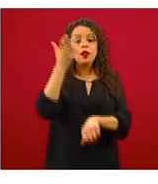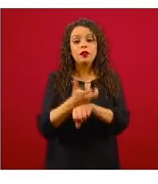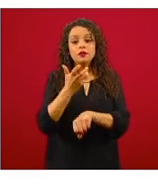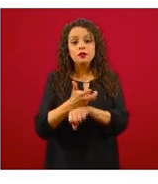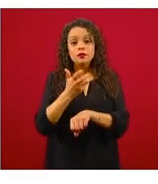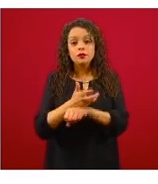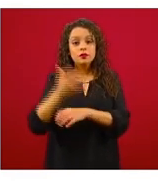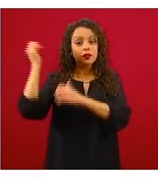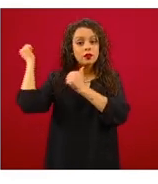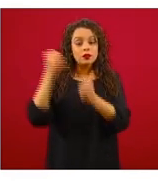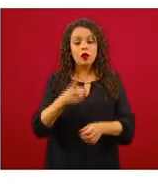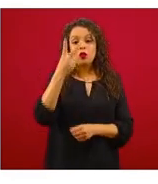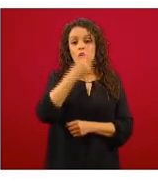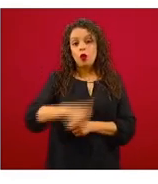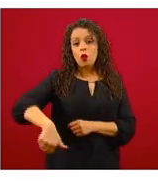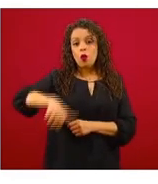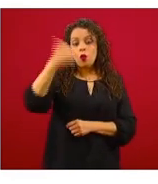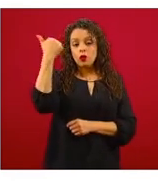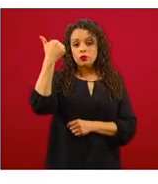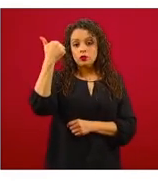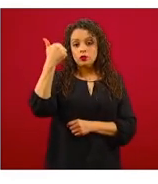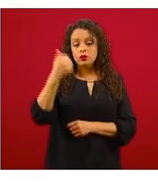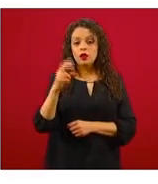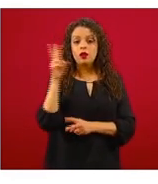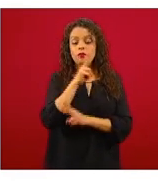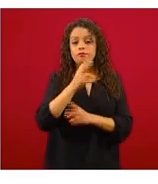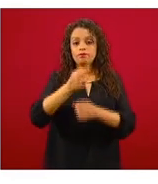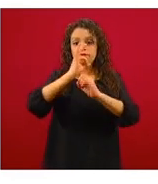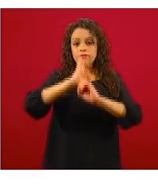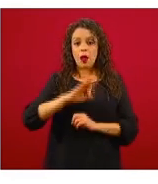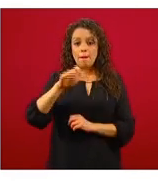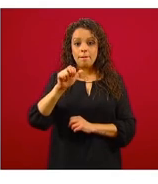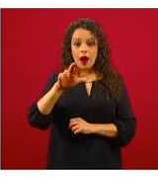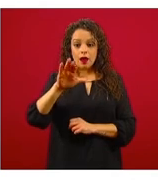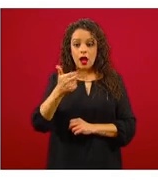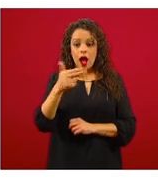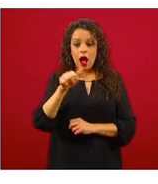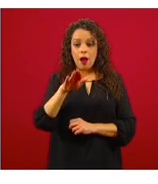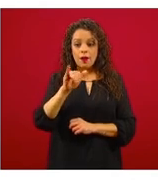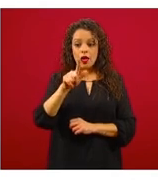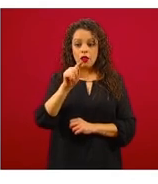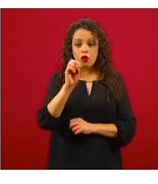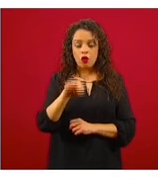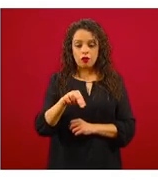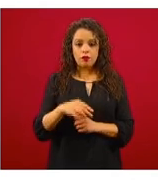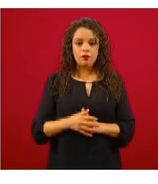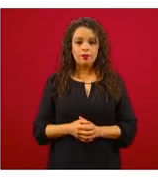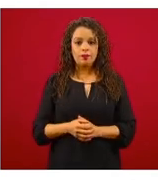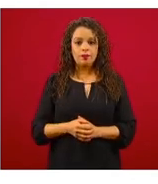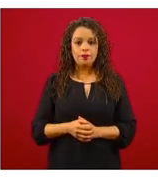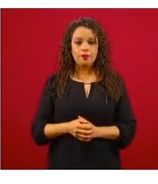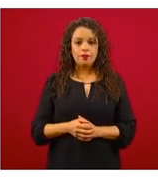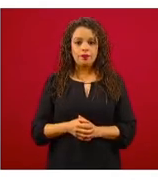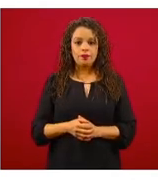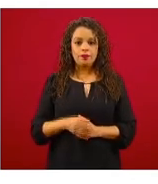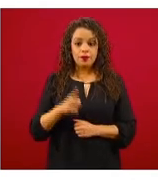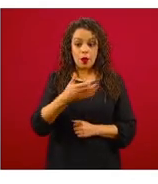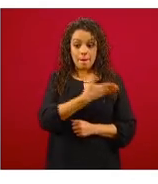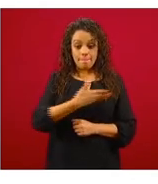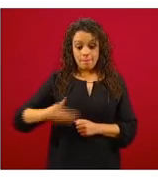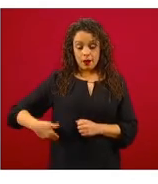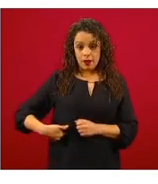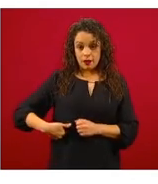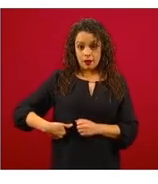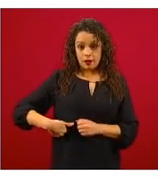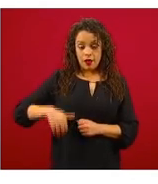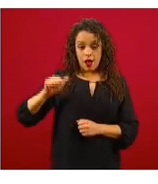today with 211 ventilators, Hamilton brand. And that was thanks to negotiation that was